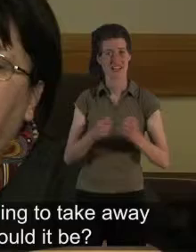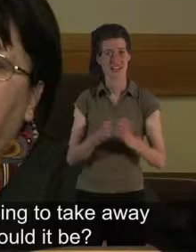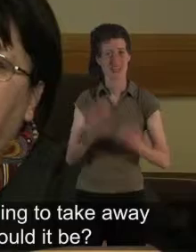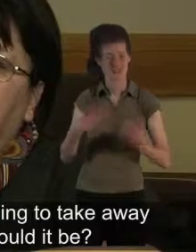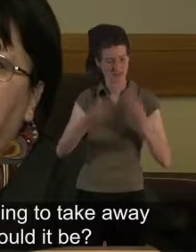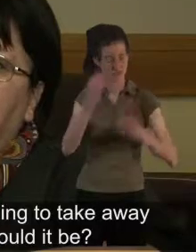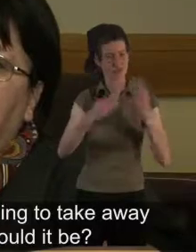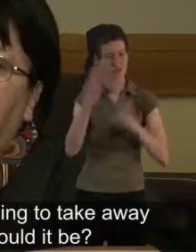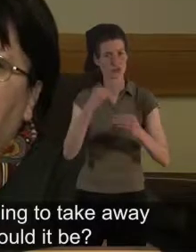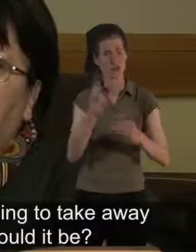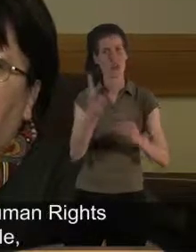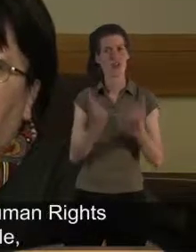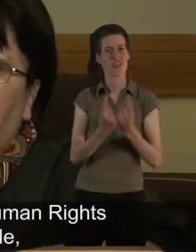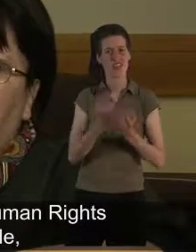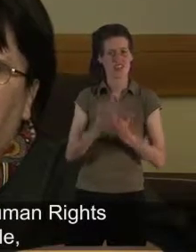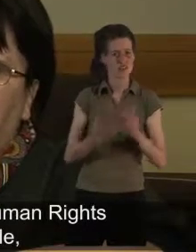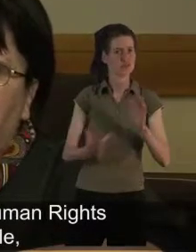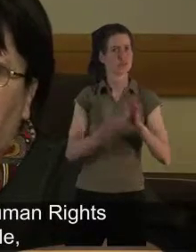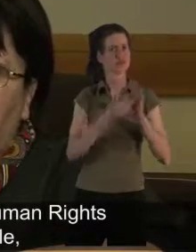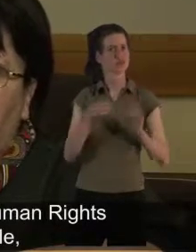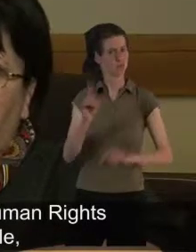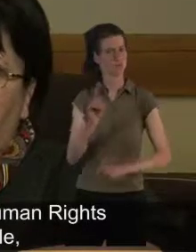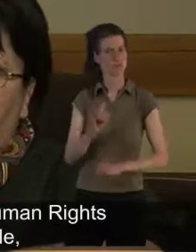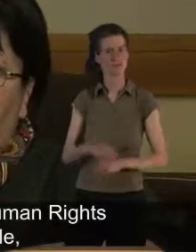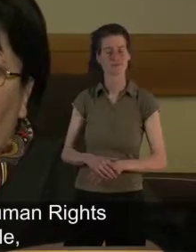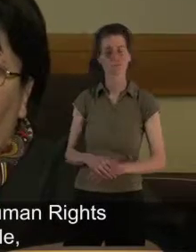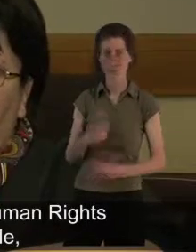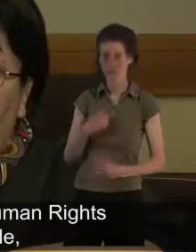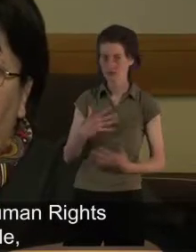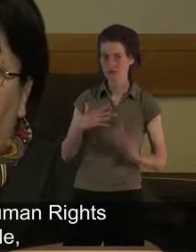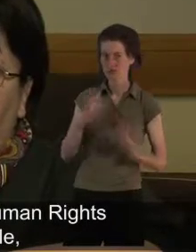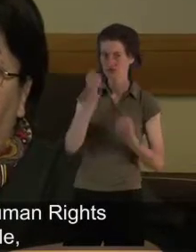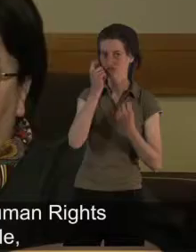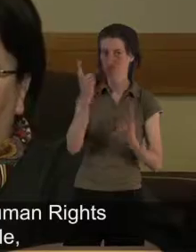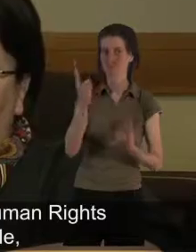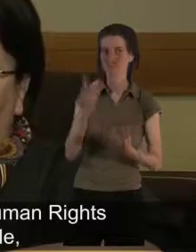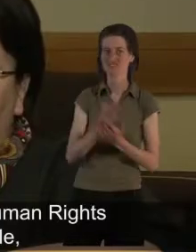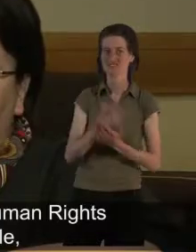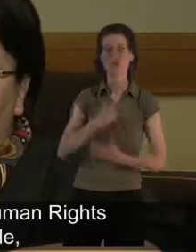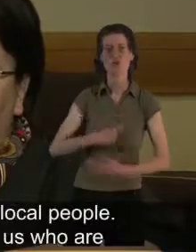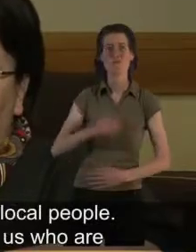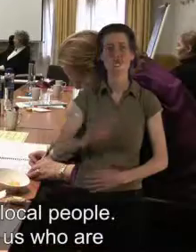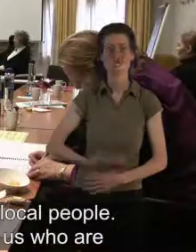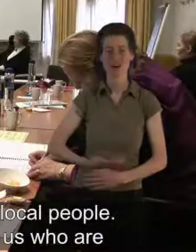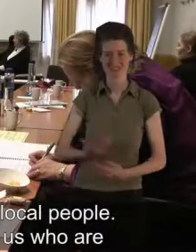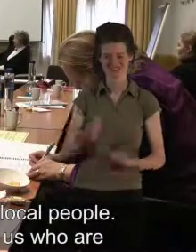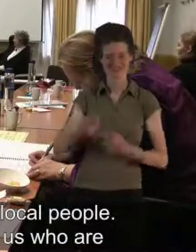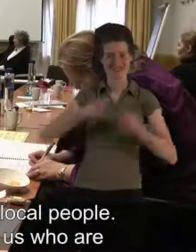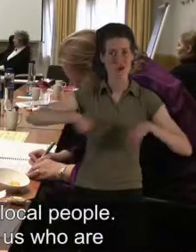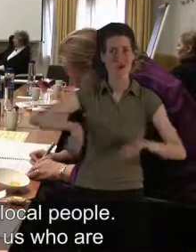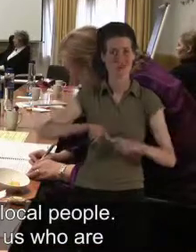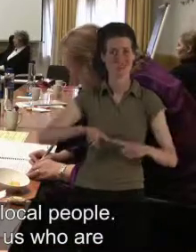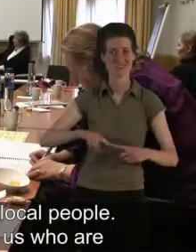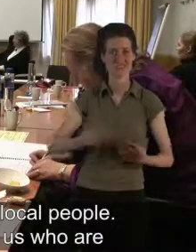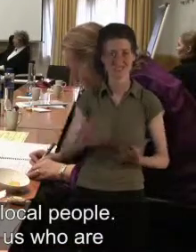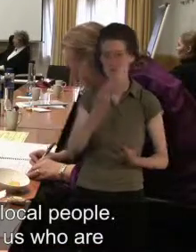from the weekend, what would it be? I think it's finding out that human rights is actually attainable and can be used